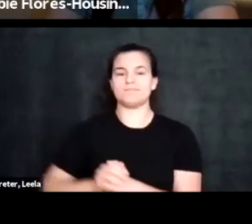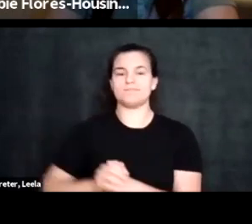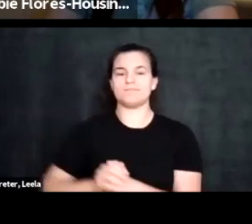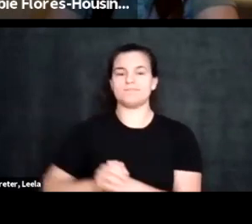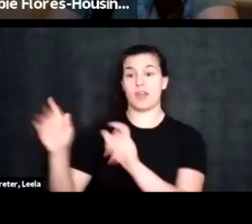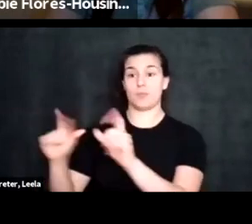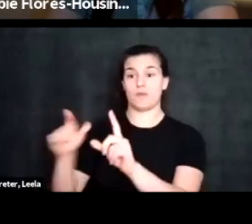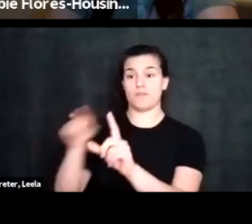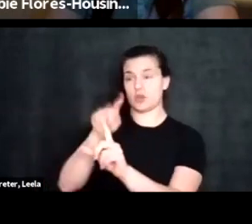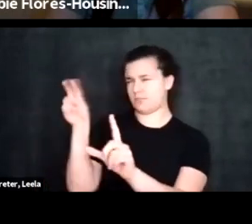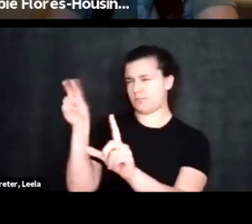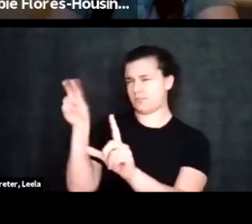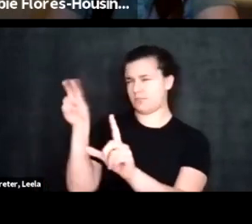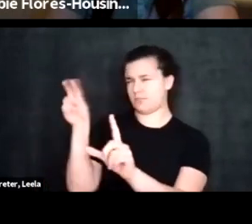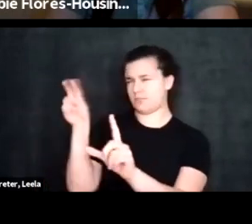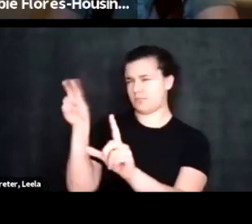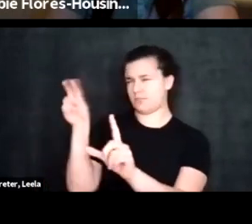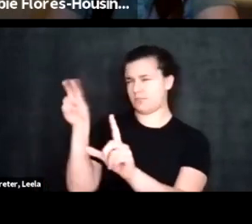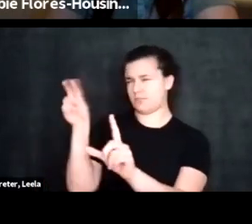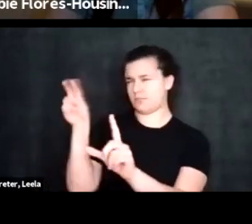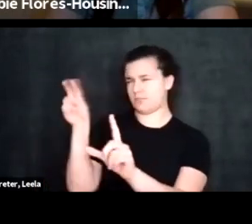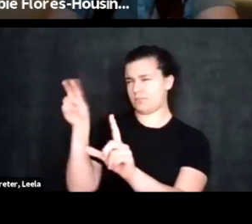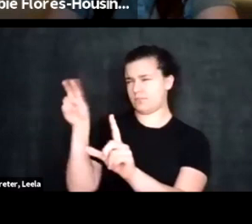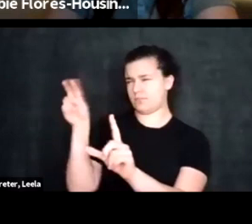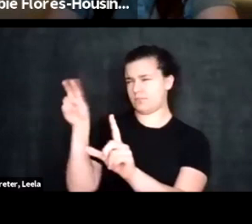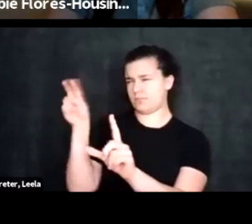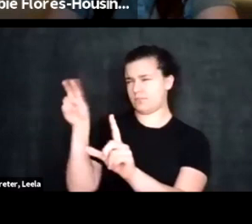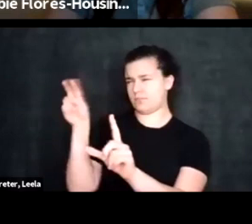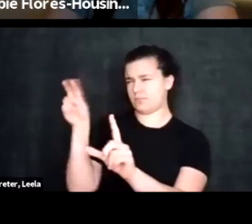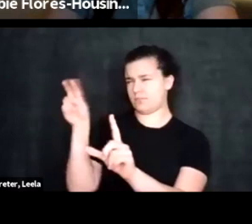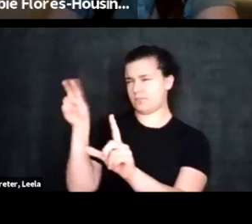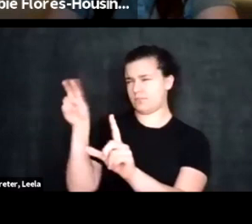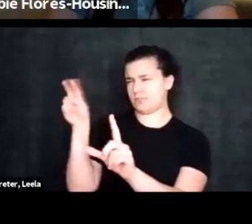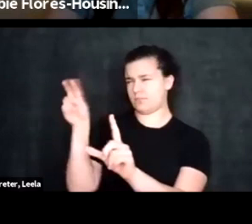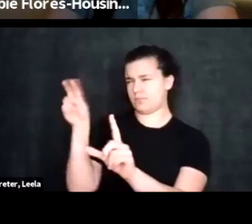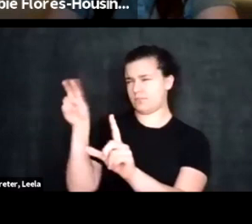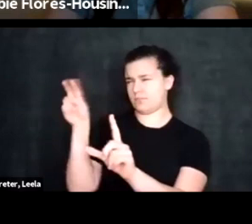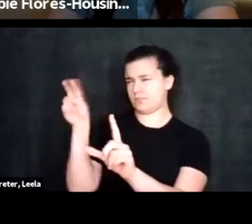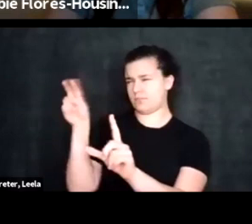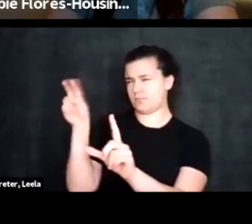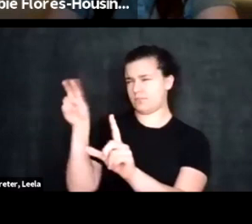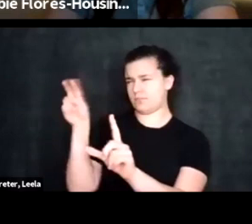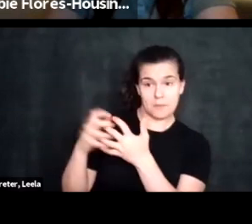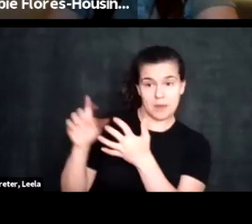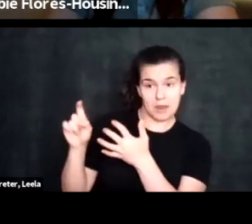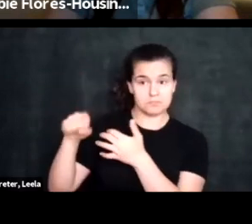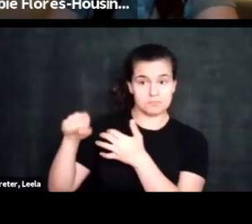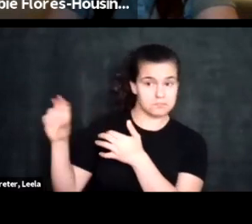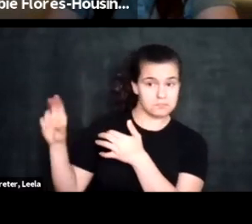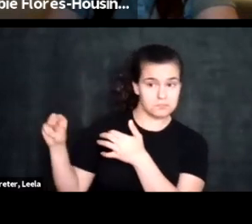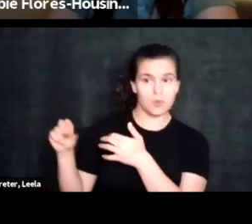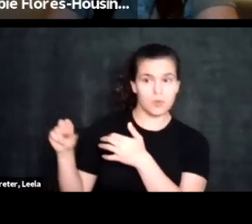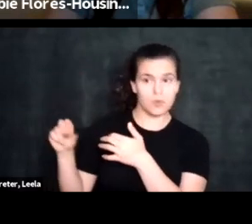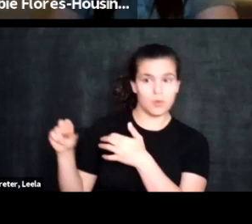and read that description that you fill out. You can send them a message and just see like, hey, do you want to be roommates? Or you can send them a request as